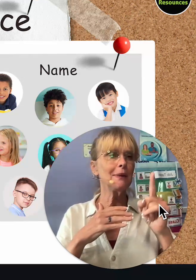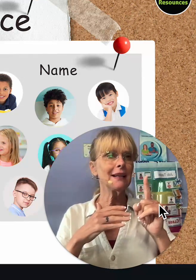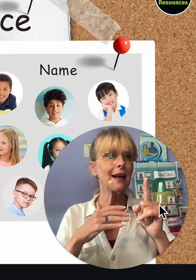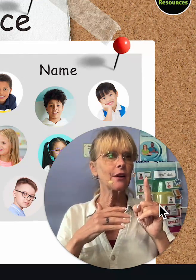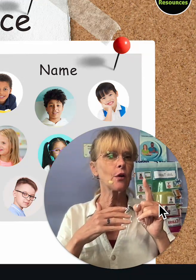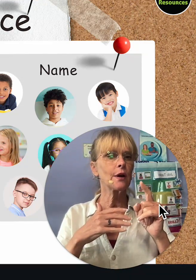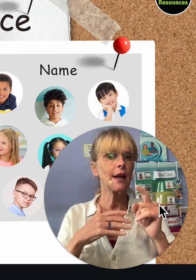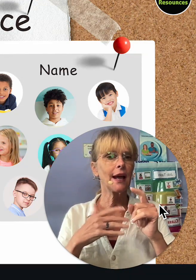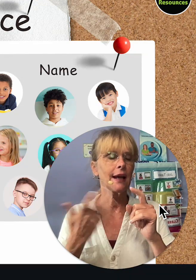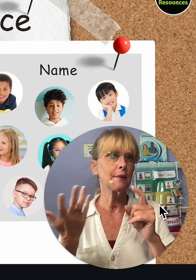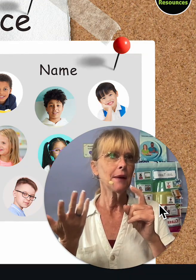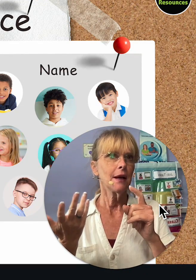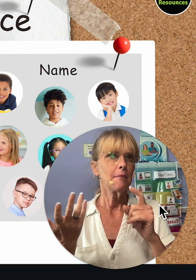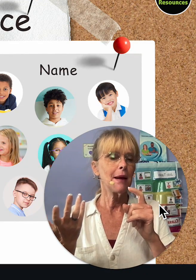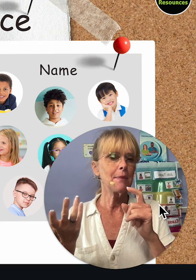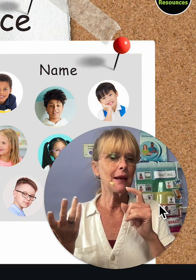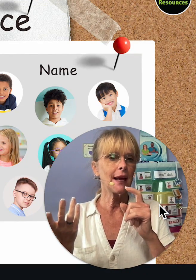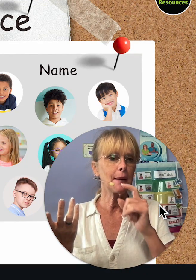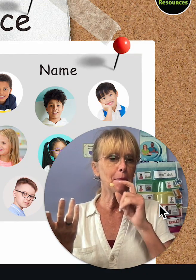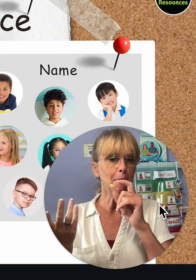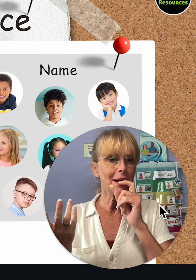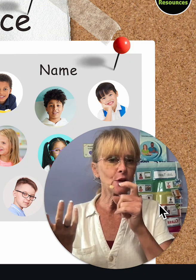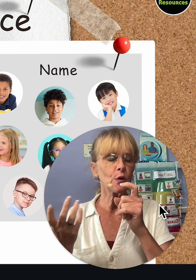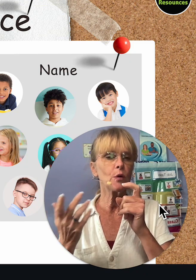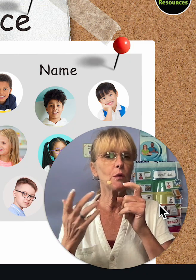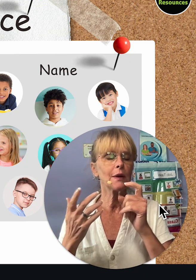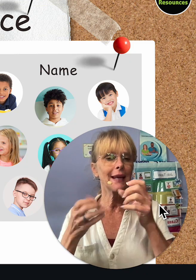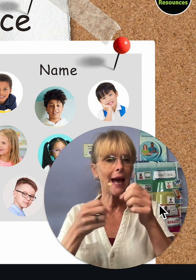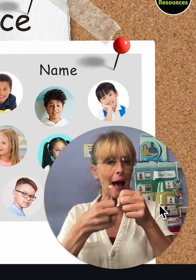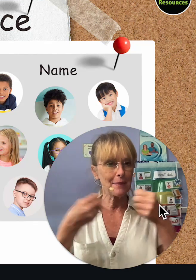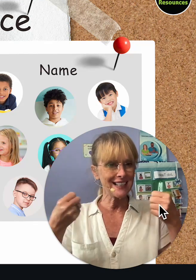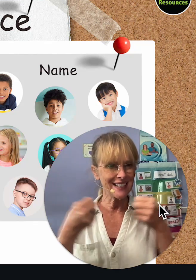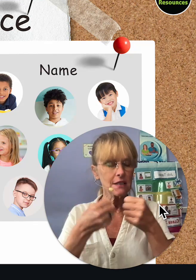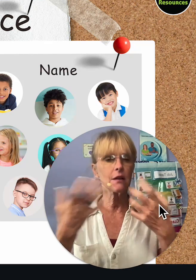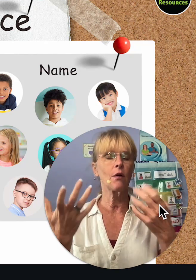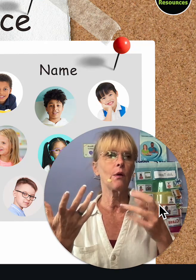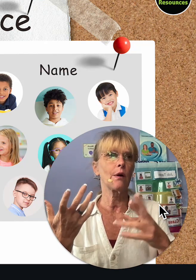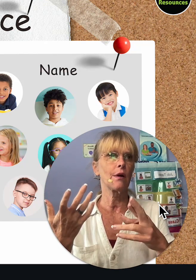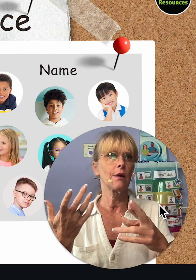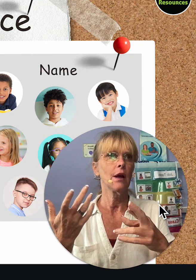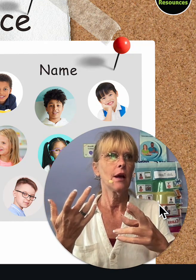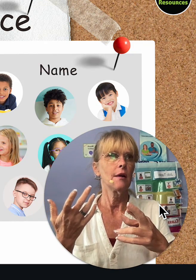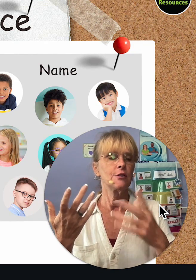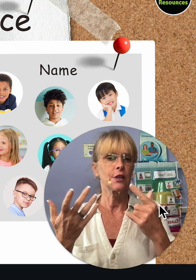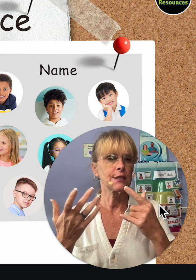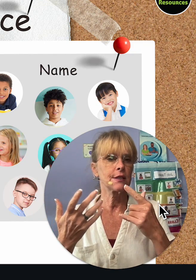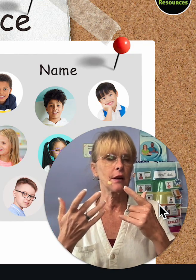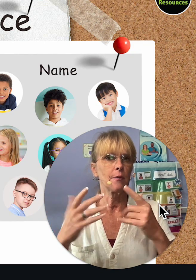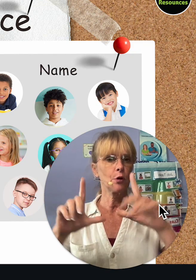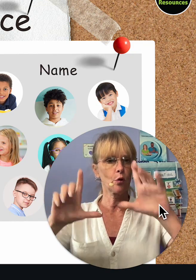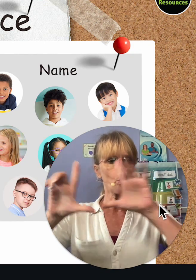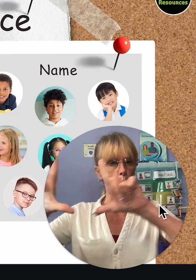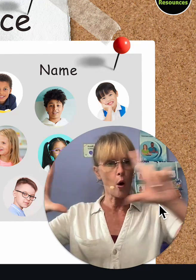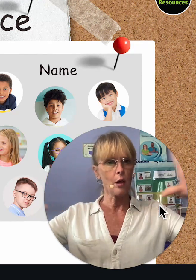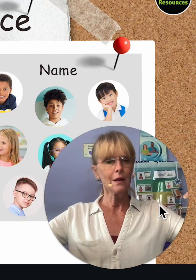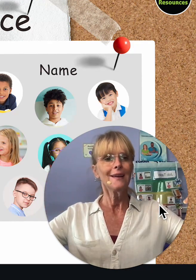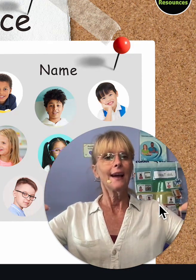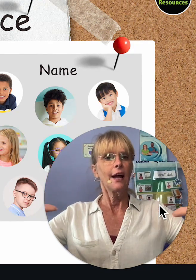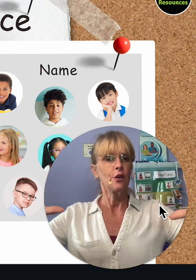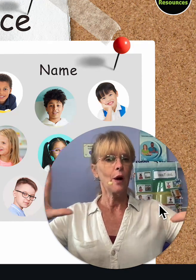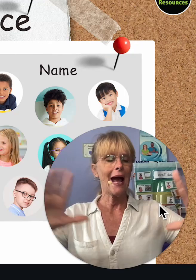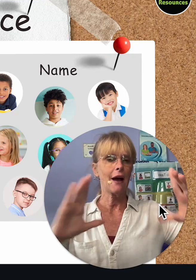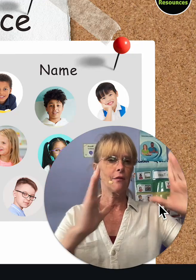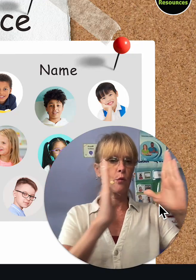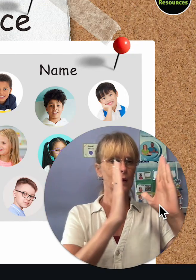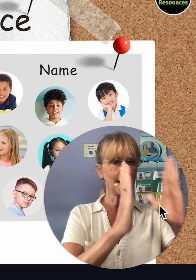It could be like on maybe a metal cabinet or just your wall,